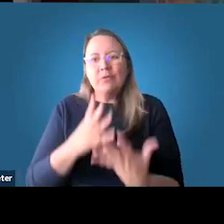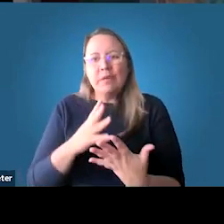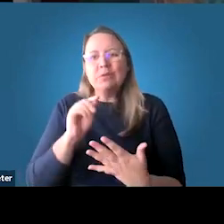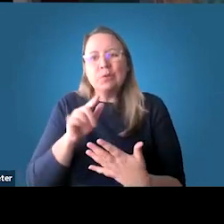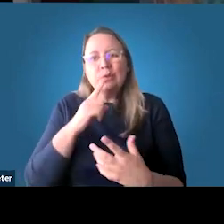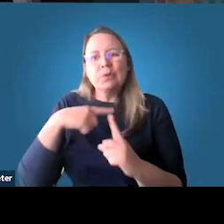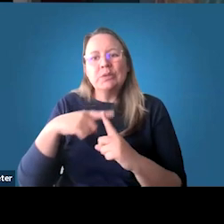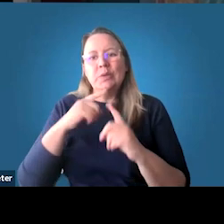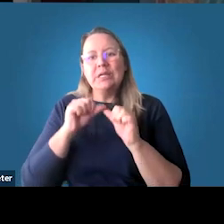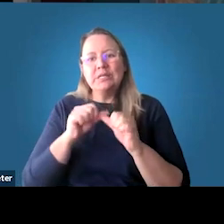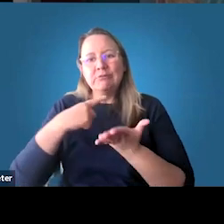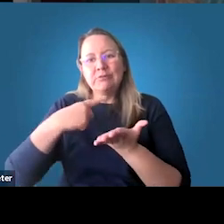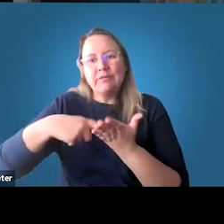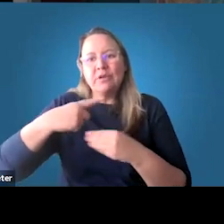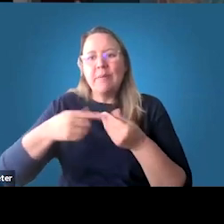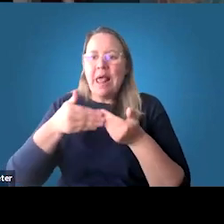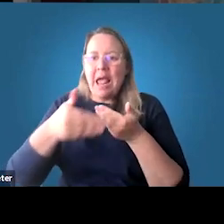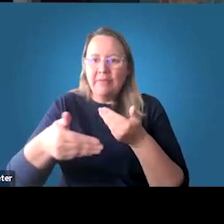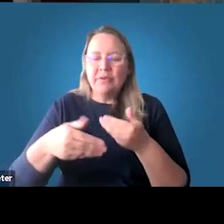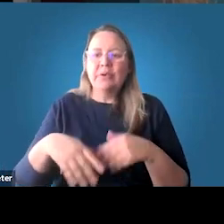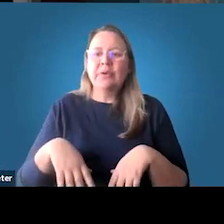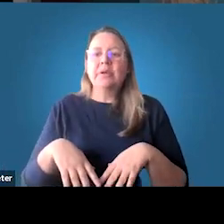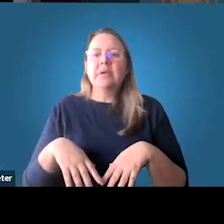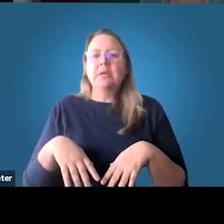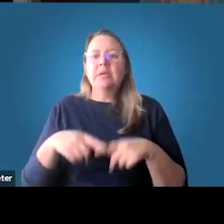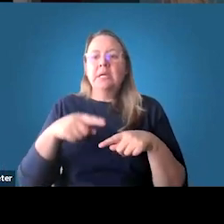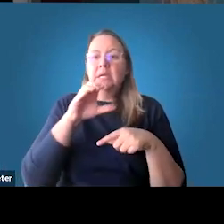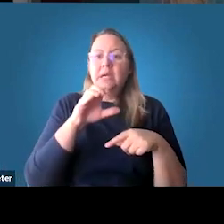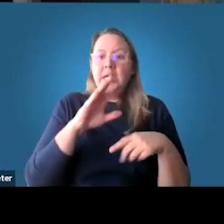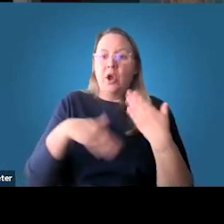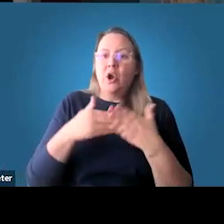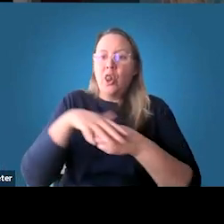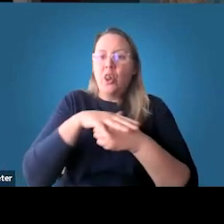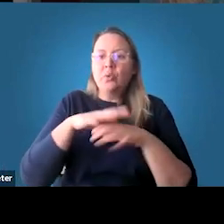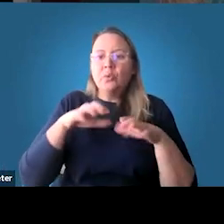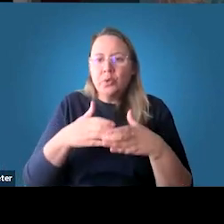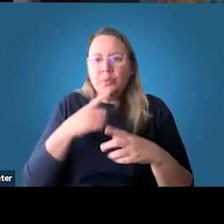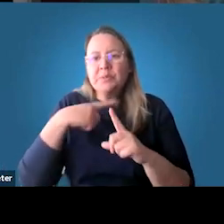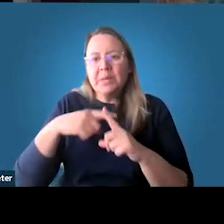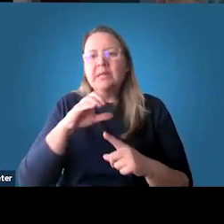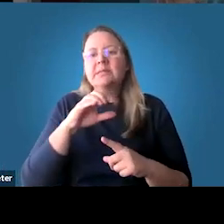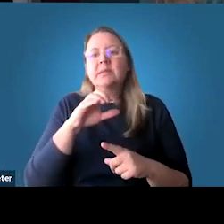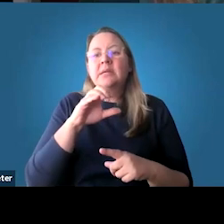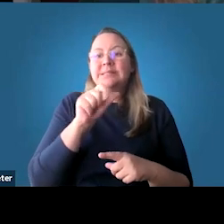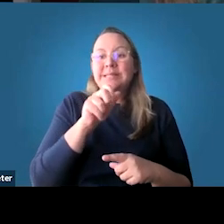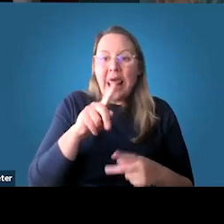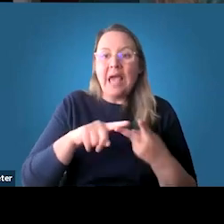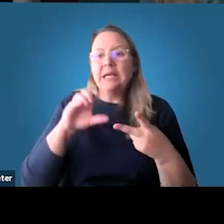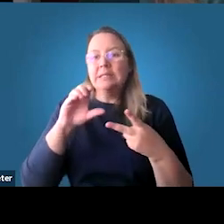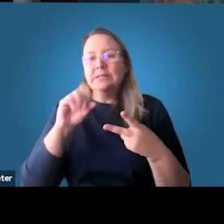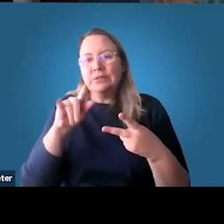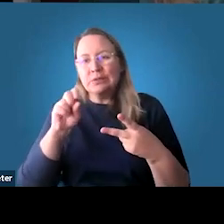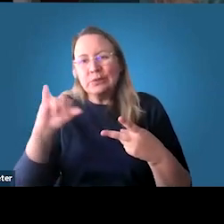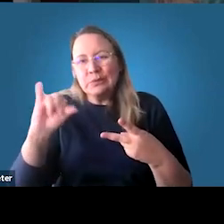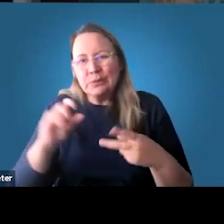as we continue these conversations afterwards on Slack, in circles, and in our local groups. The last note is an